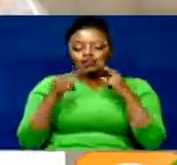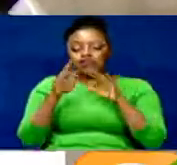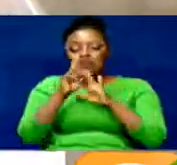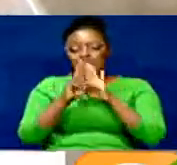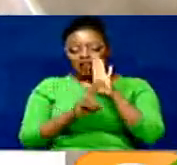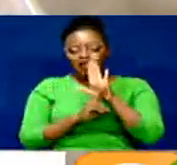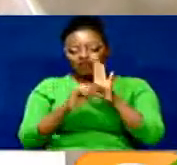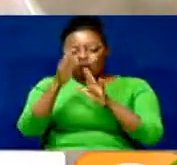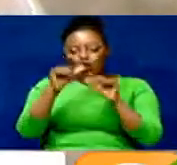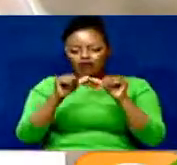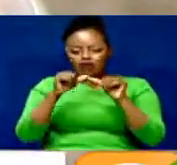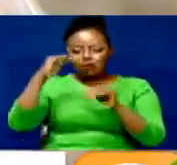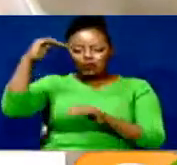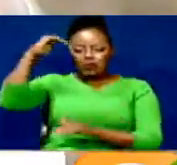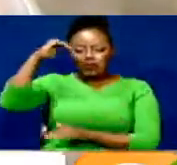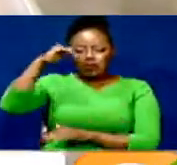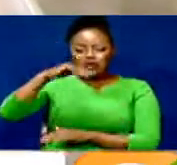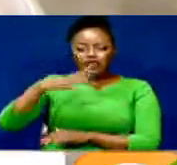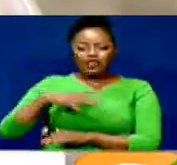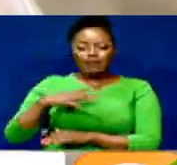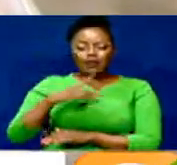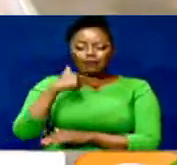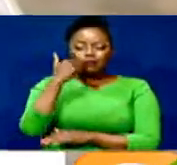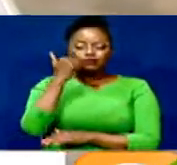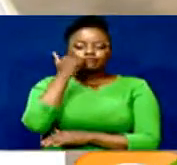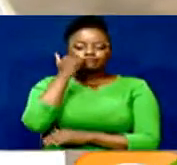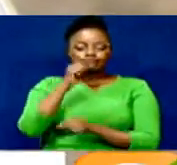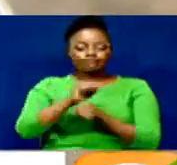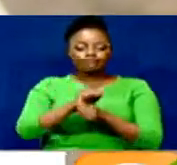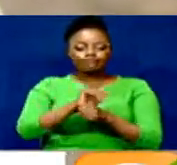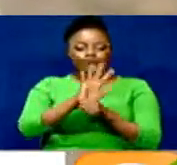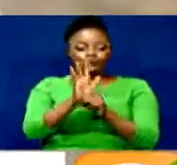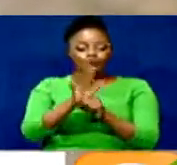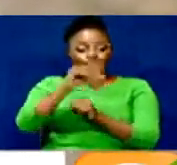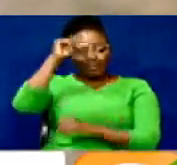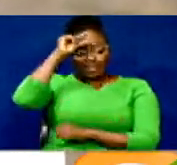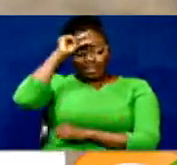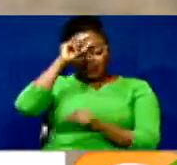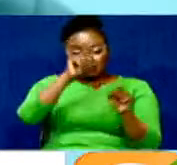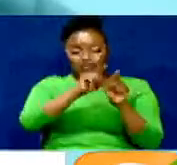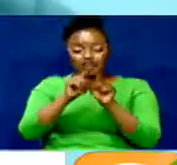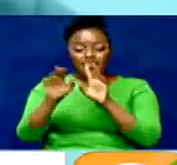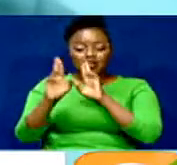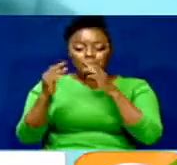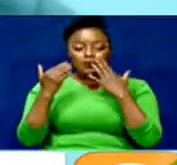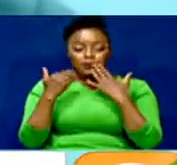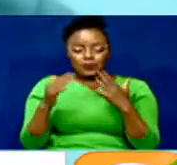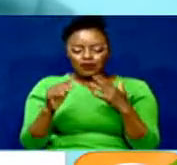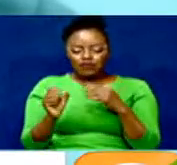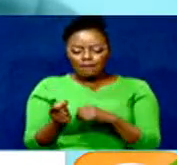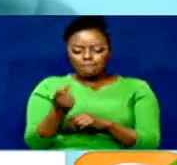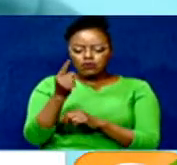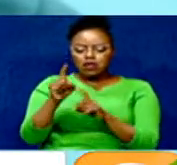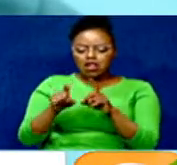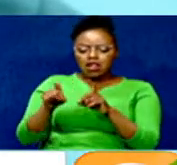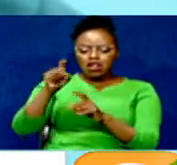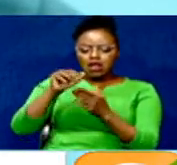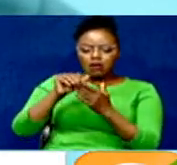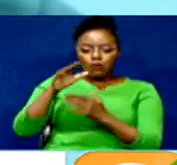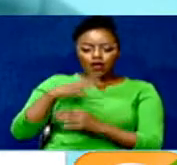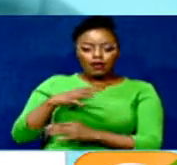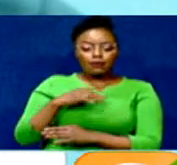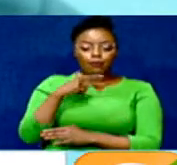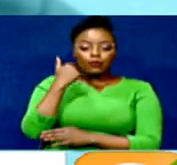following a sustained decline in the number of COVID-19 cases. The government has reported a spike in the number of